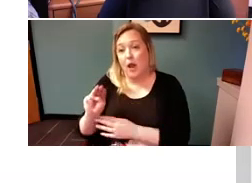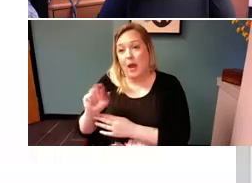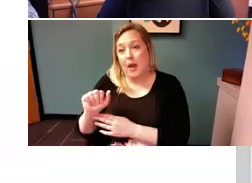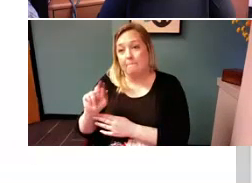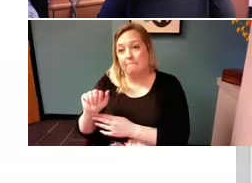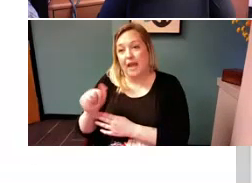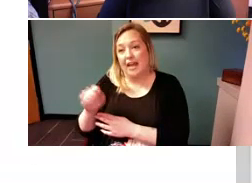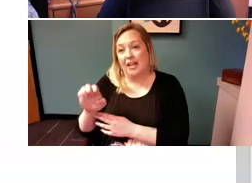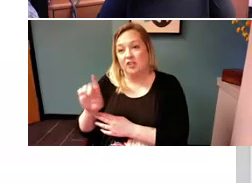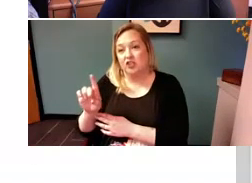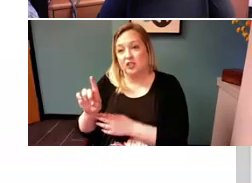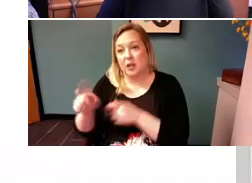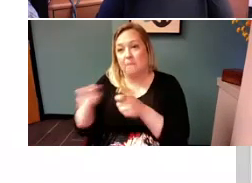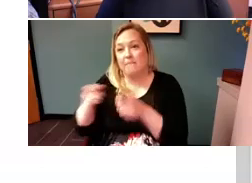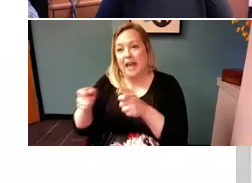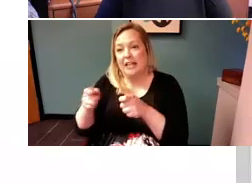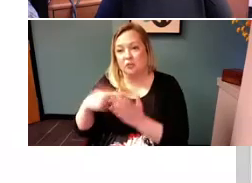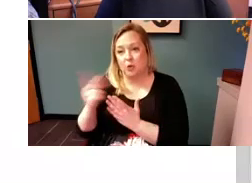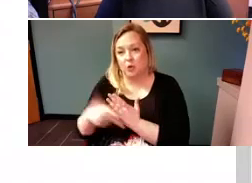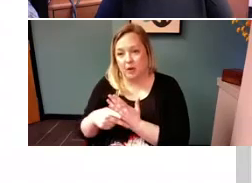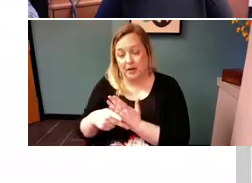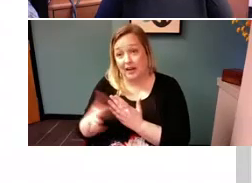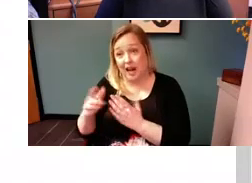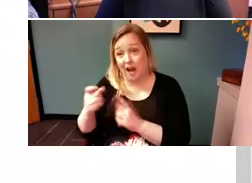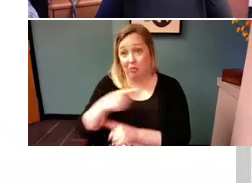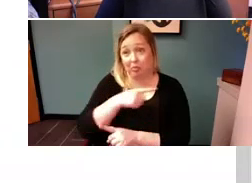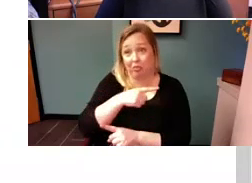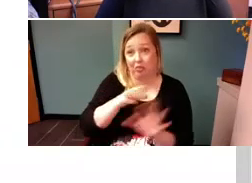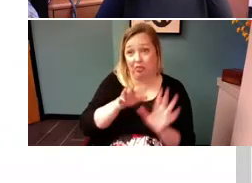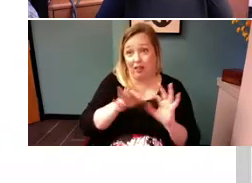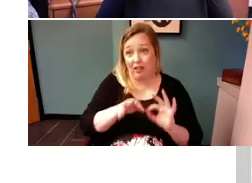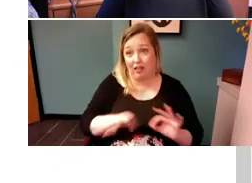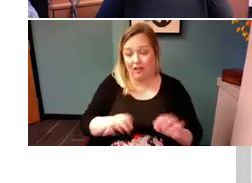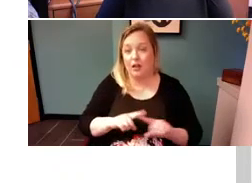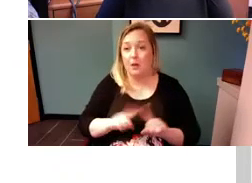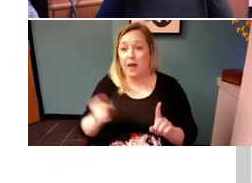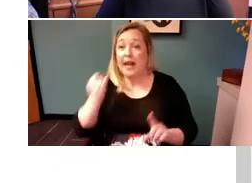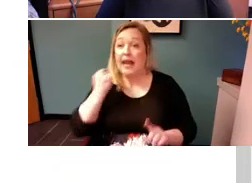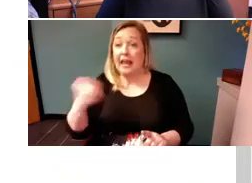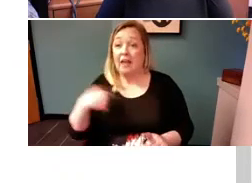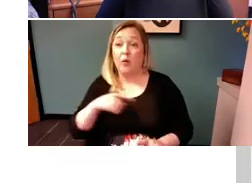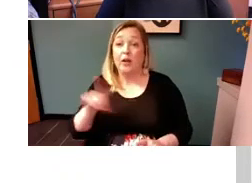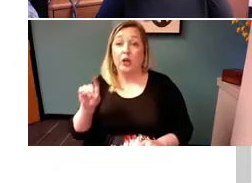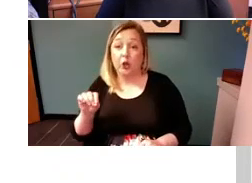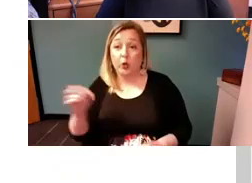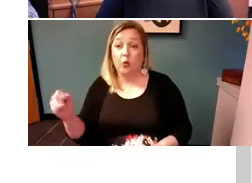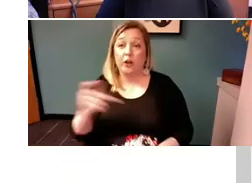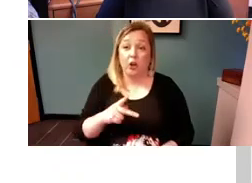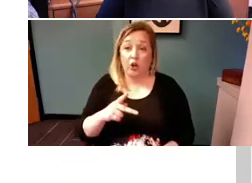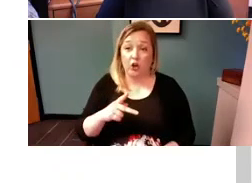our course, but I'll just discuss this. So let's say that we do return P1